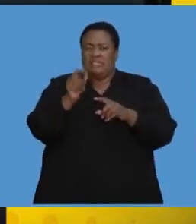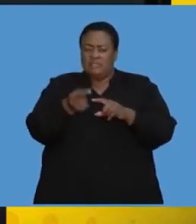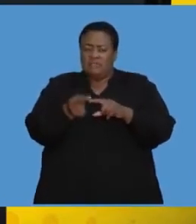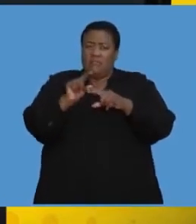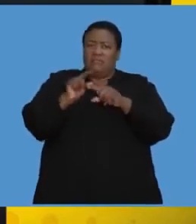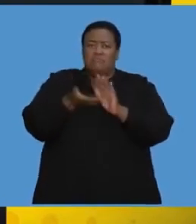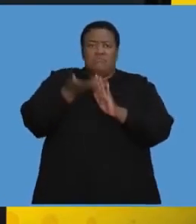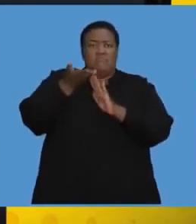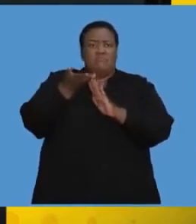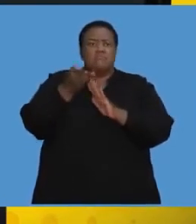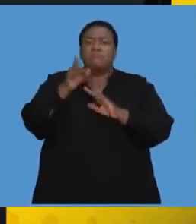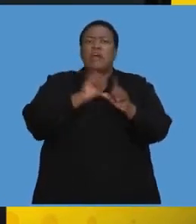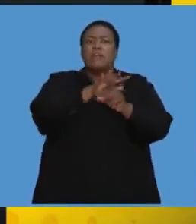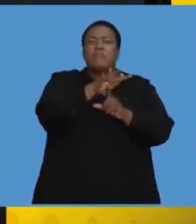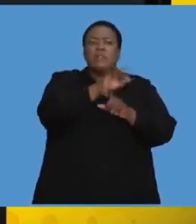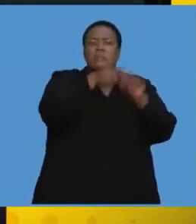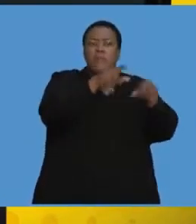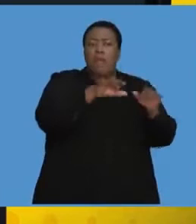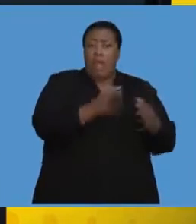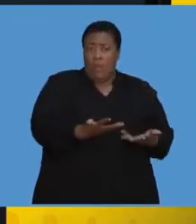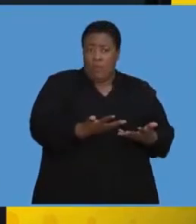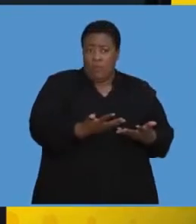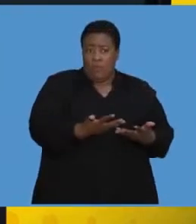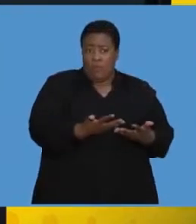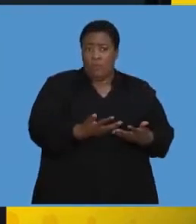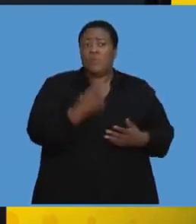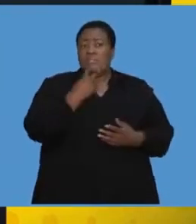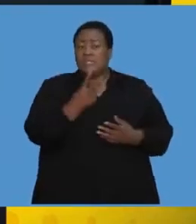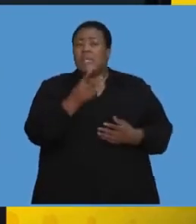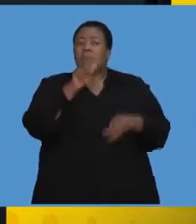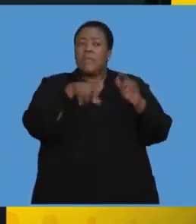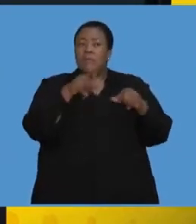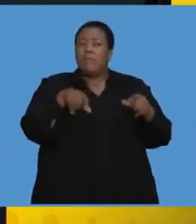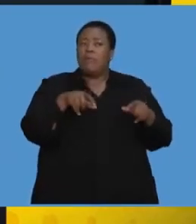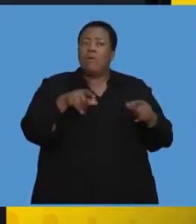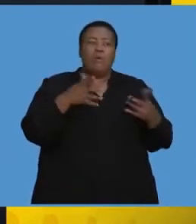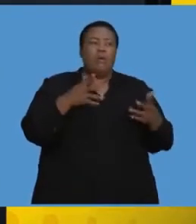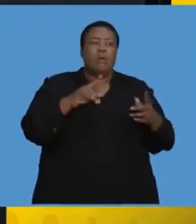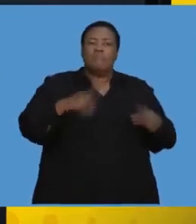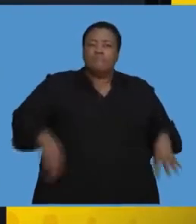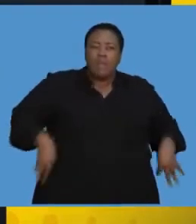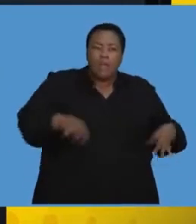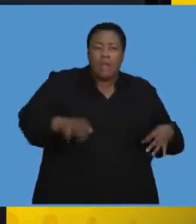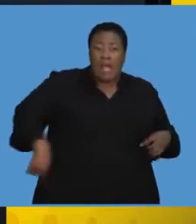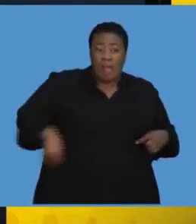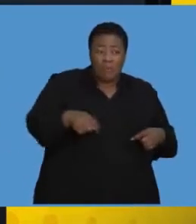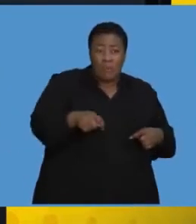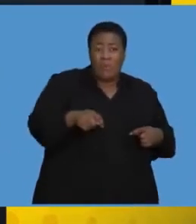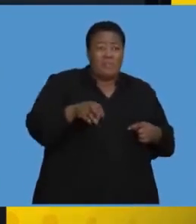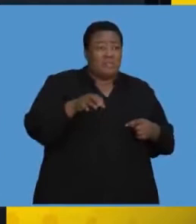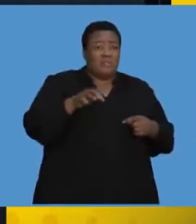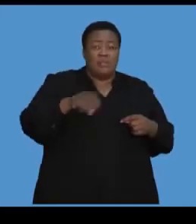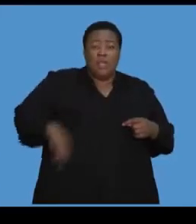consumers. Obviously, you know consumers are now going to be able to afford less goods and services, etc., etc. So you need